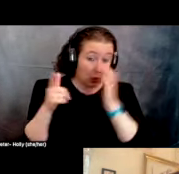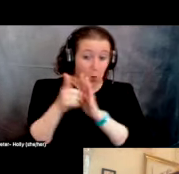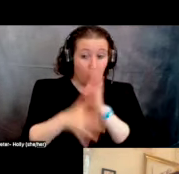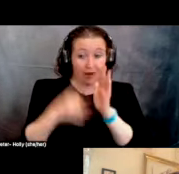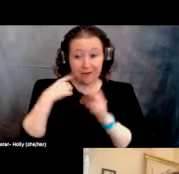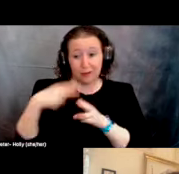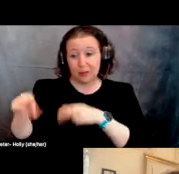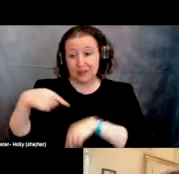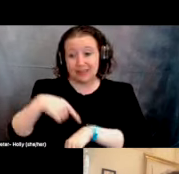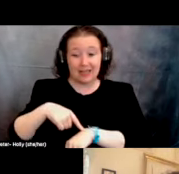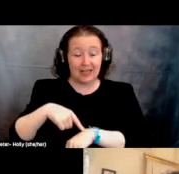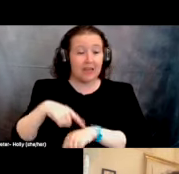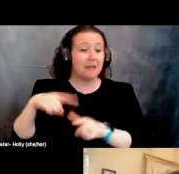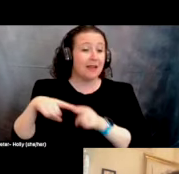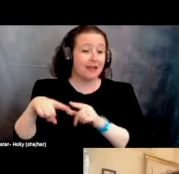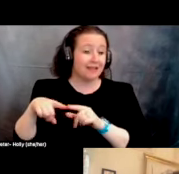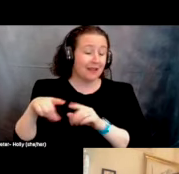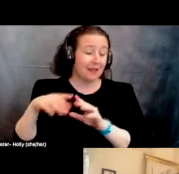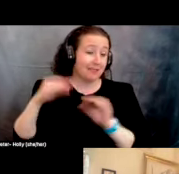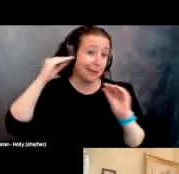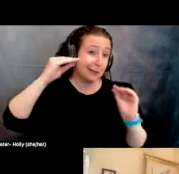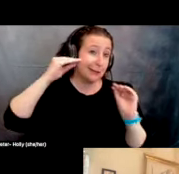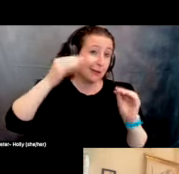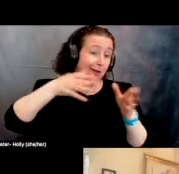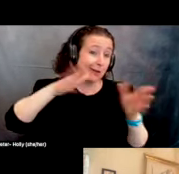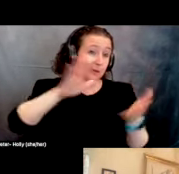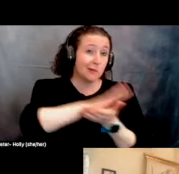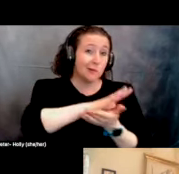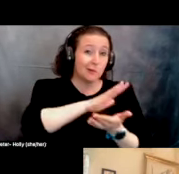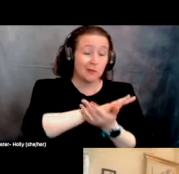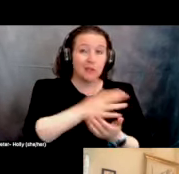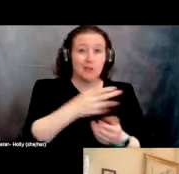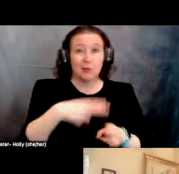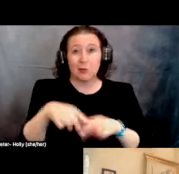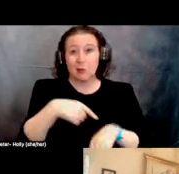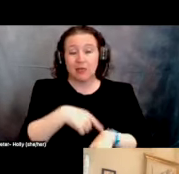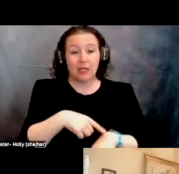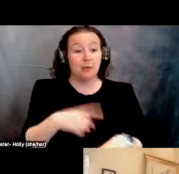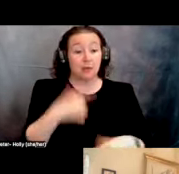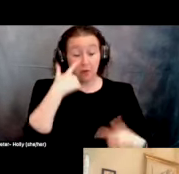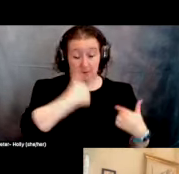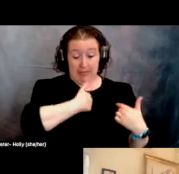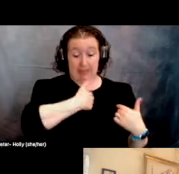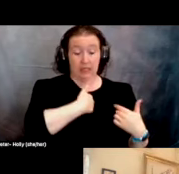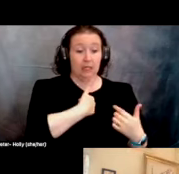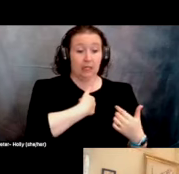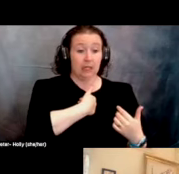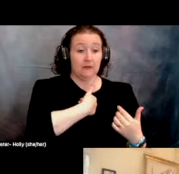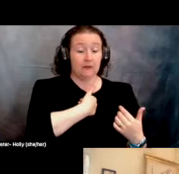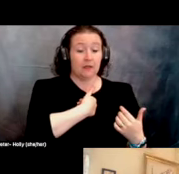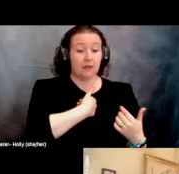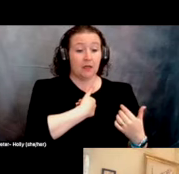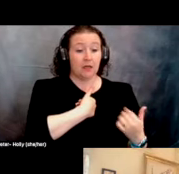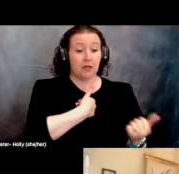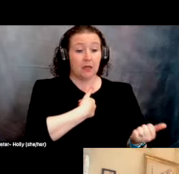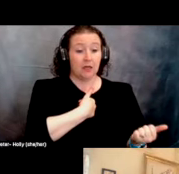And then I was a public school teacher for a while. So for myself personally,